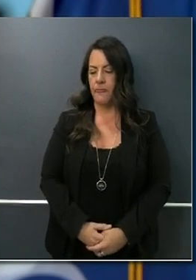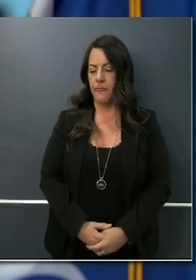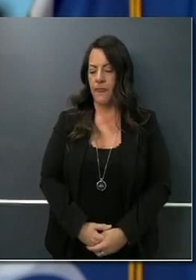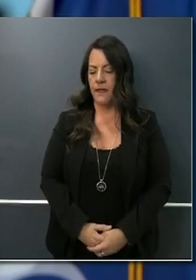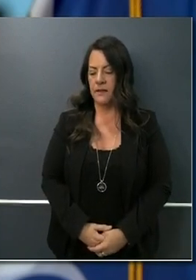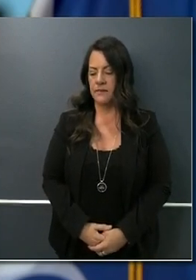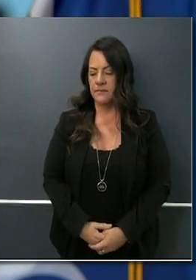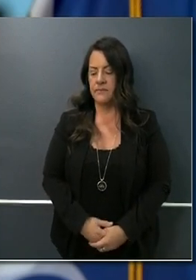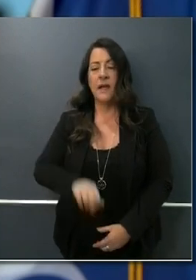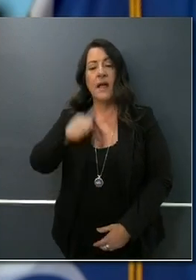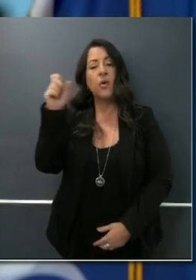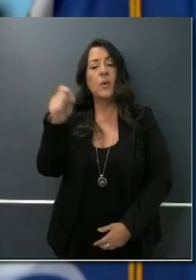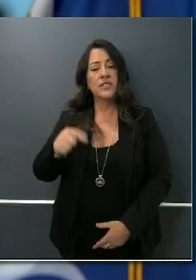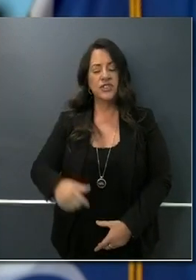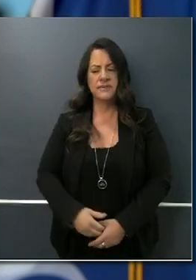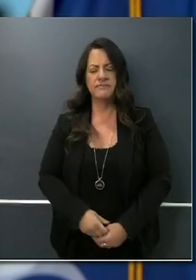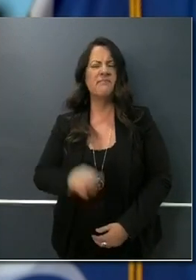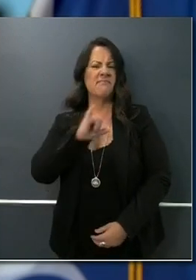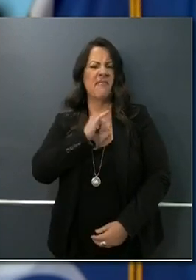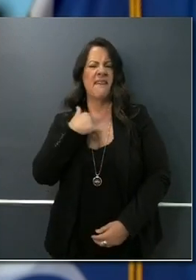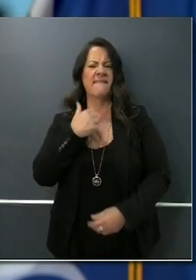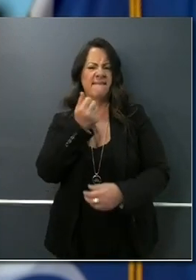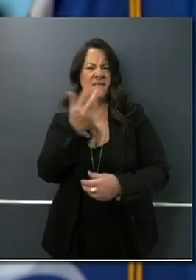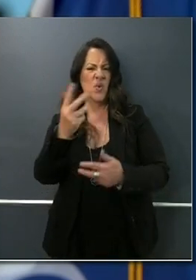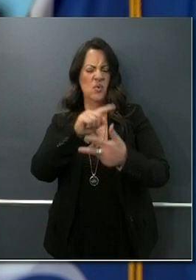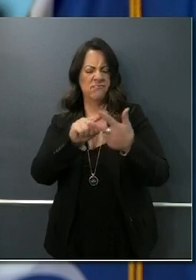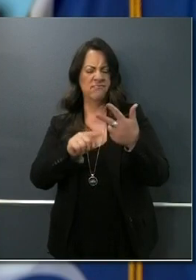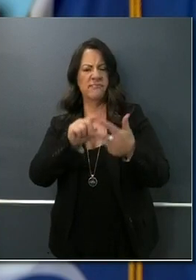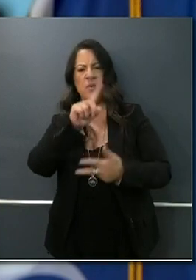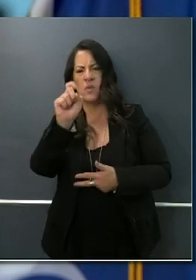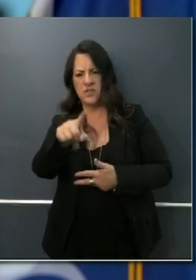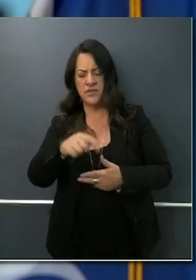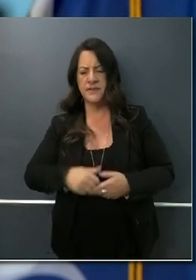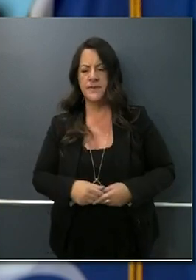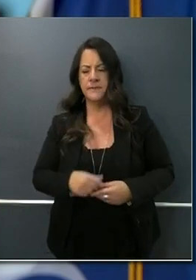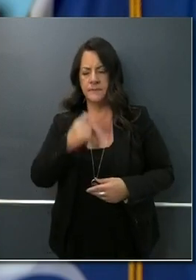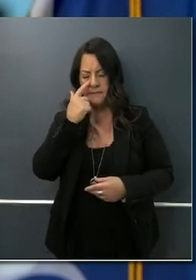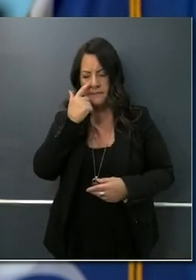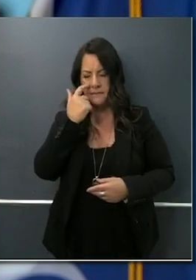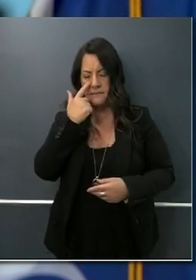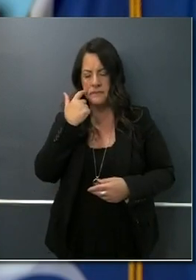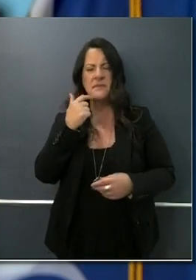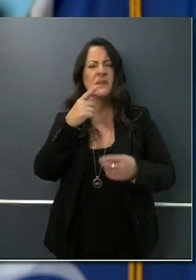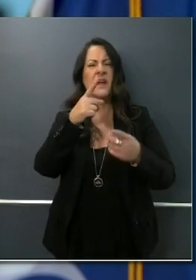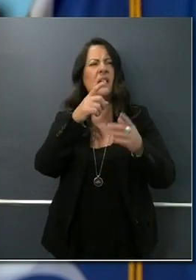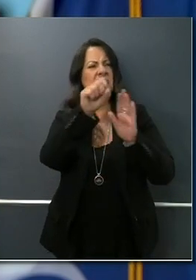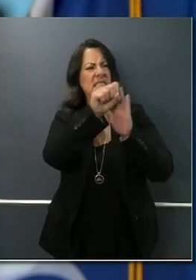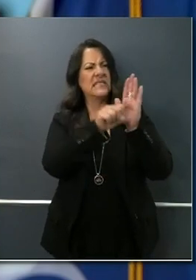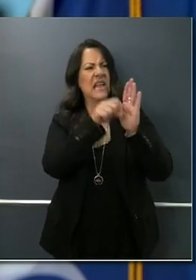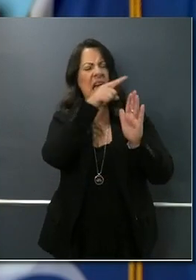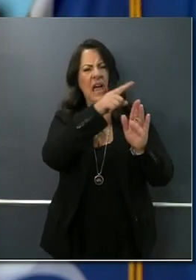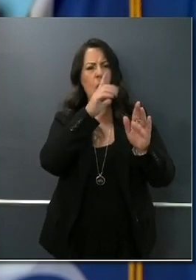Hi, Governor. I had a few questions about the state's contact tracing plans. Is the state working with any